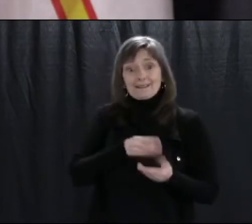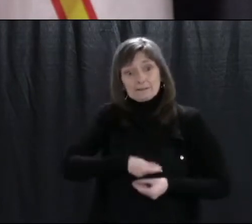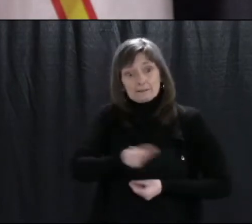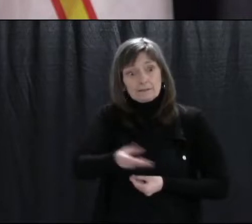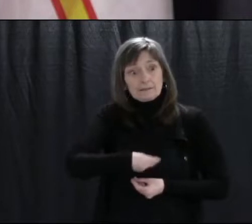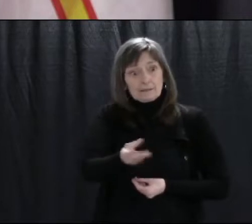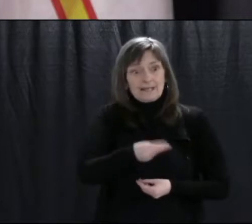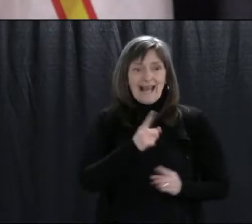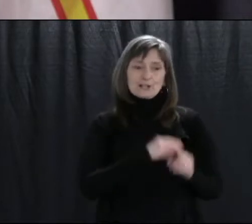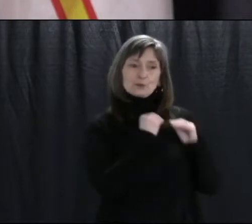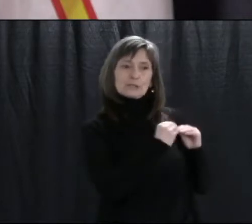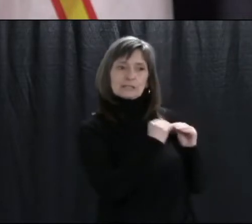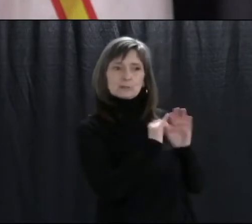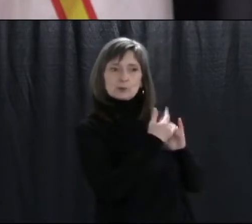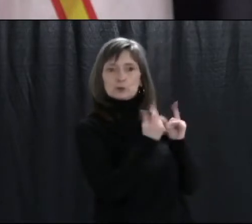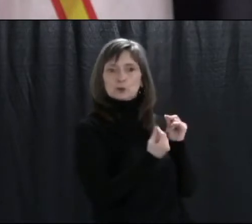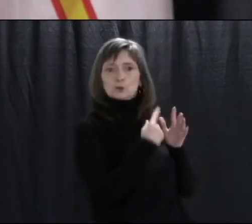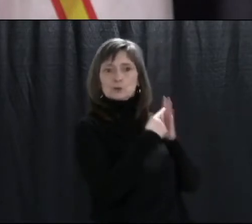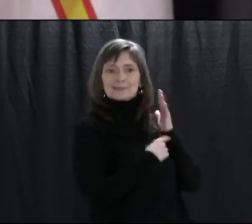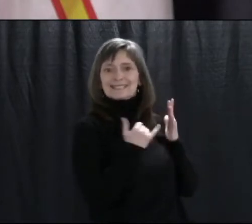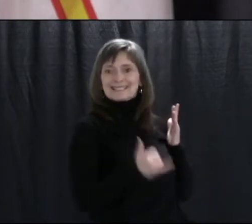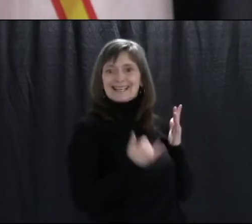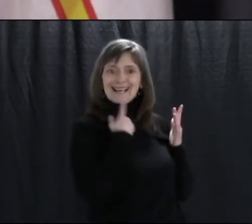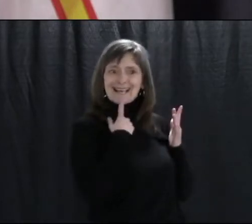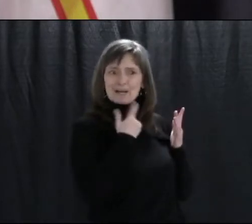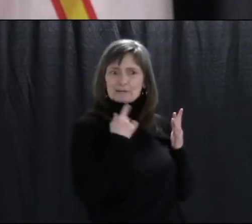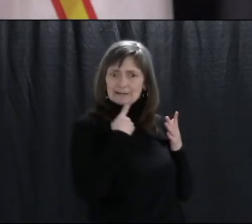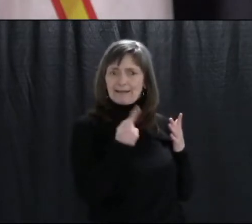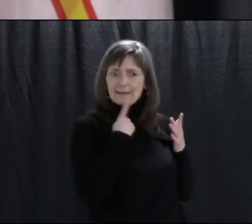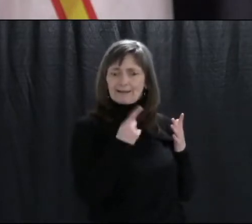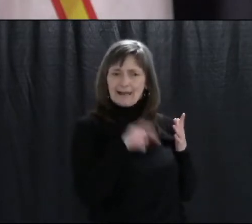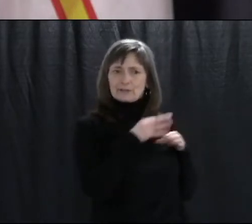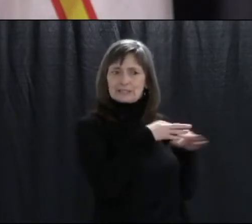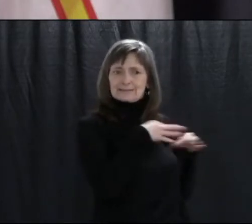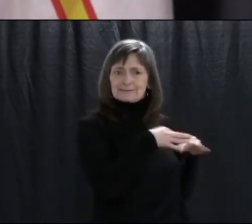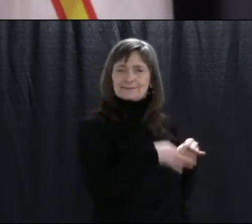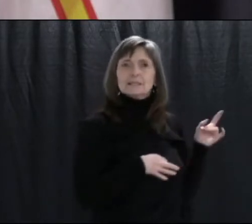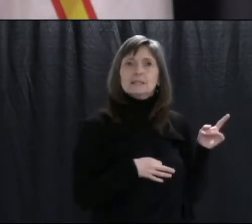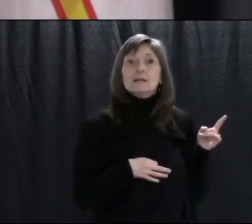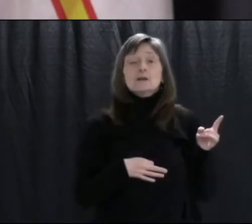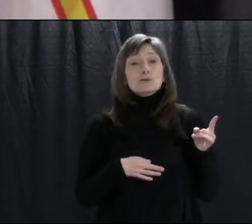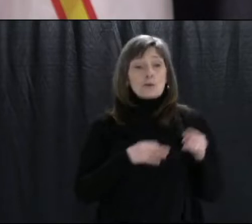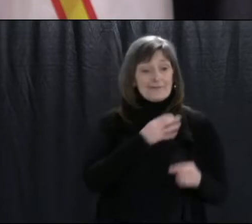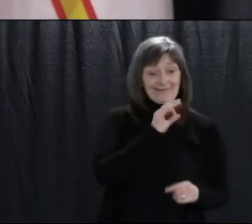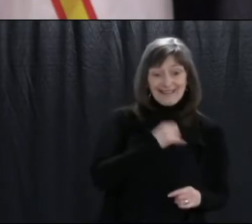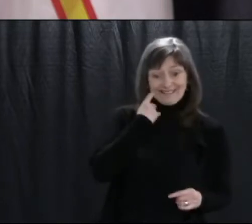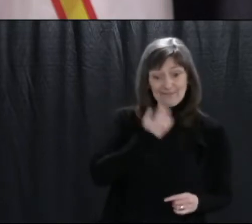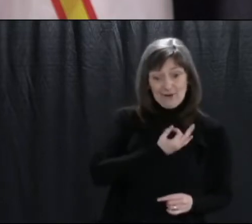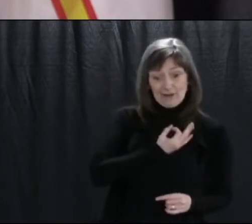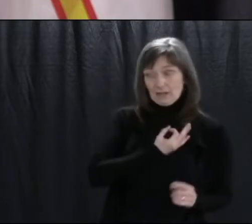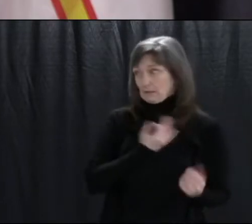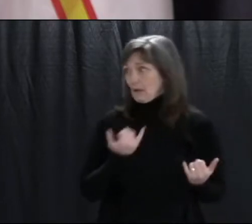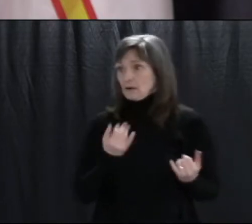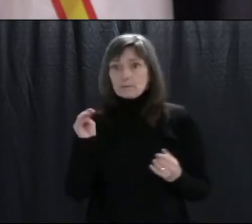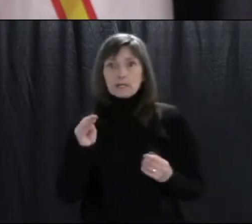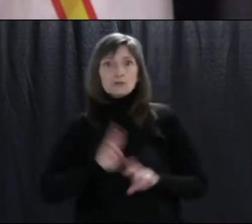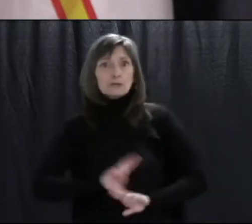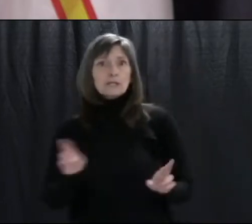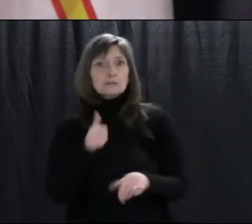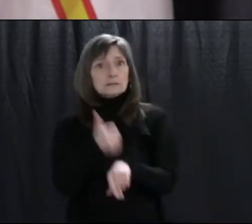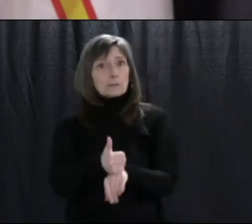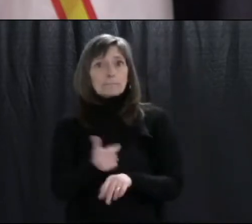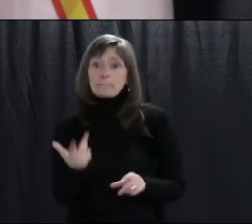the airports. That was on Friday, so this is Monday, so we've been able to act, very swiftly to get those people in place. And so